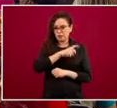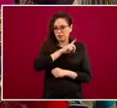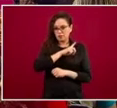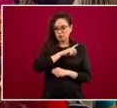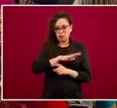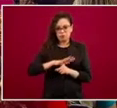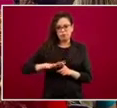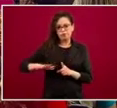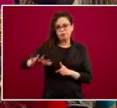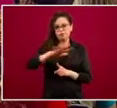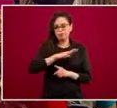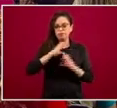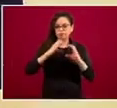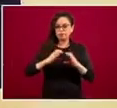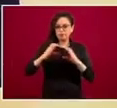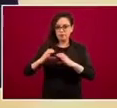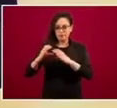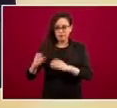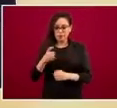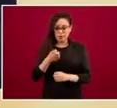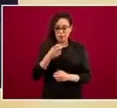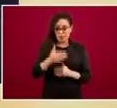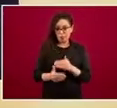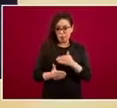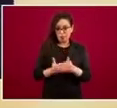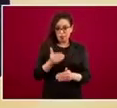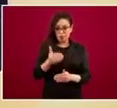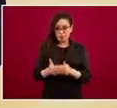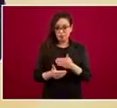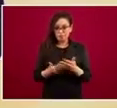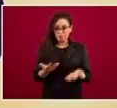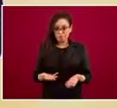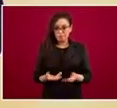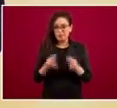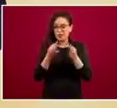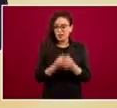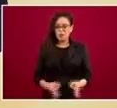support to the national health sector.